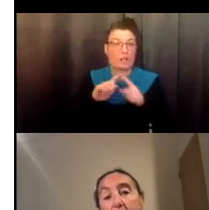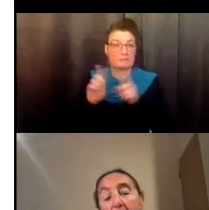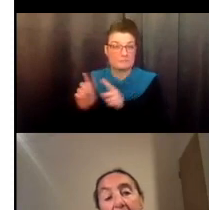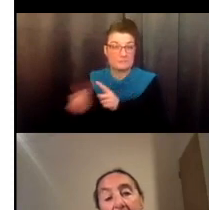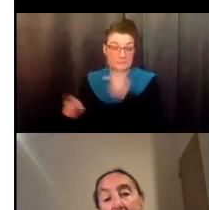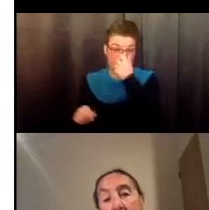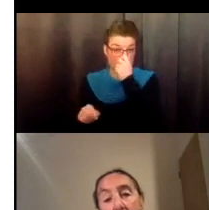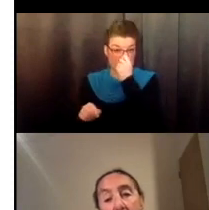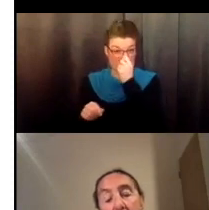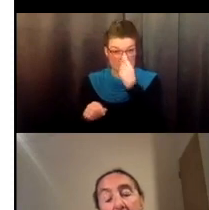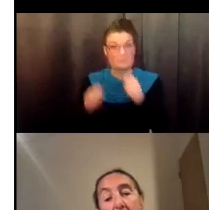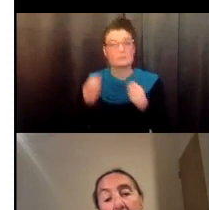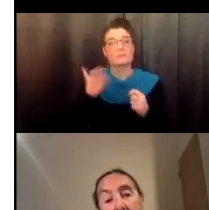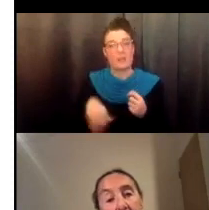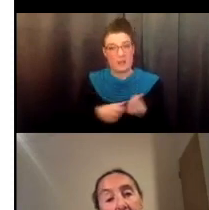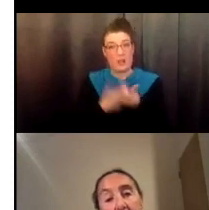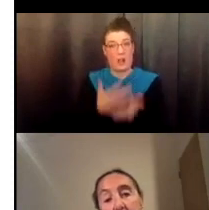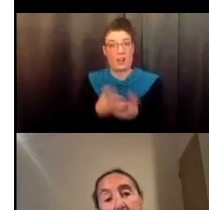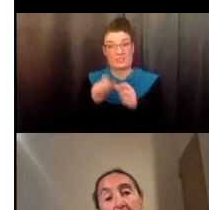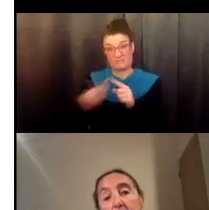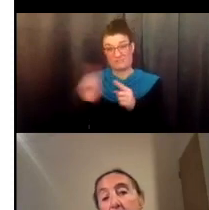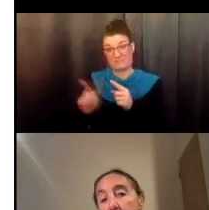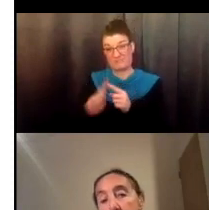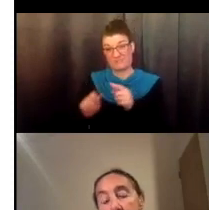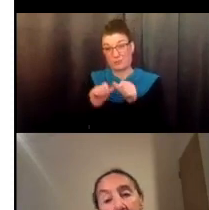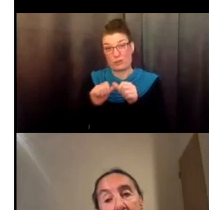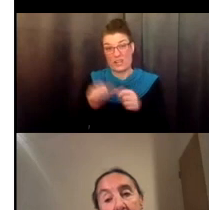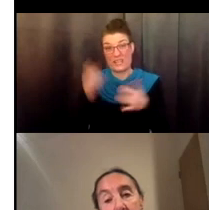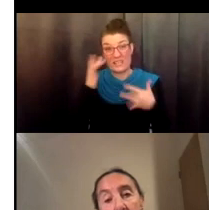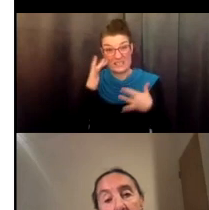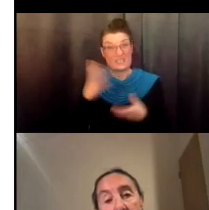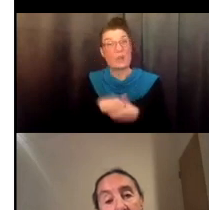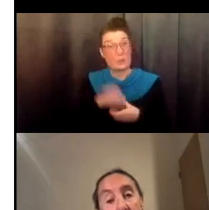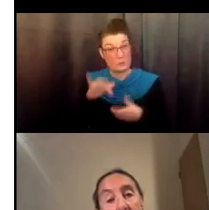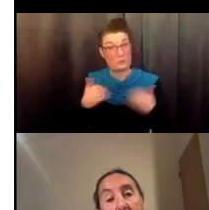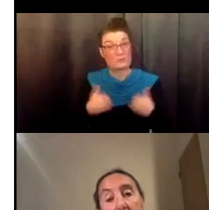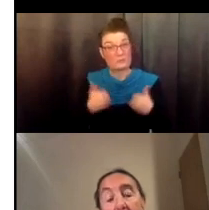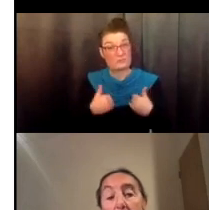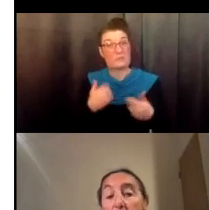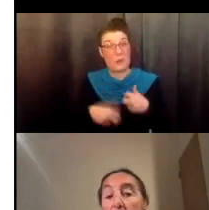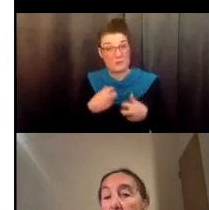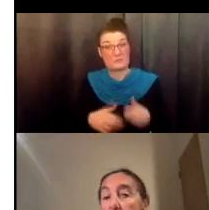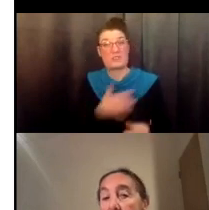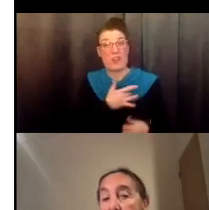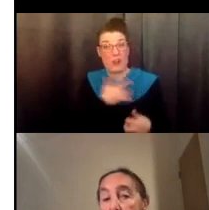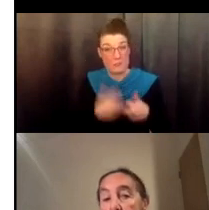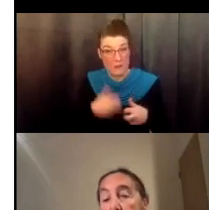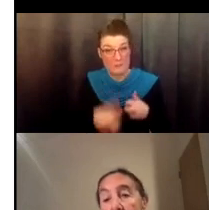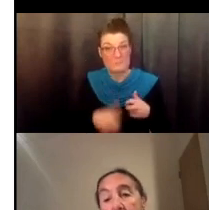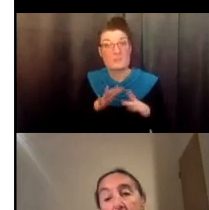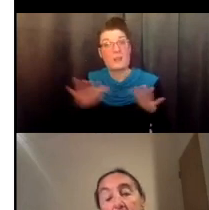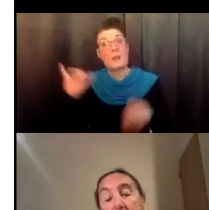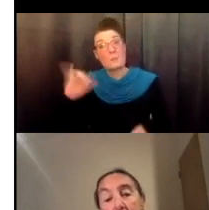a variety of chronic illnesses, including respiratory disease and cardiovascular disease, but also adverse